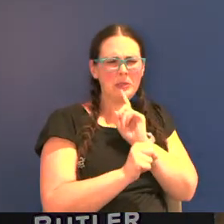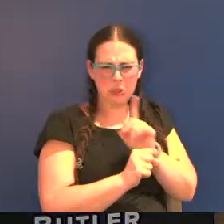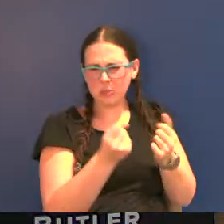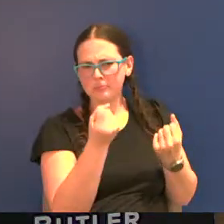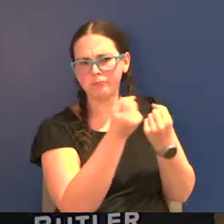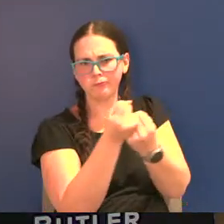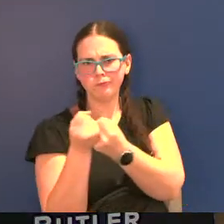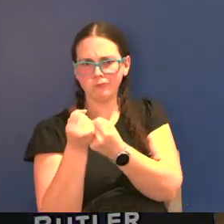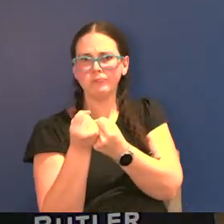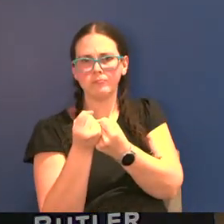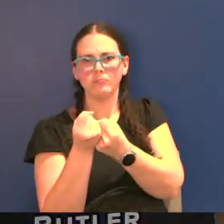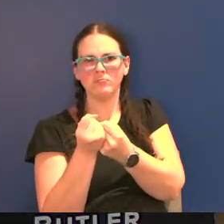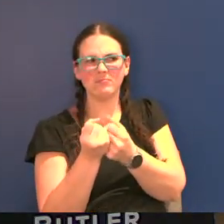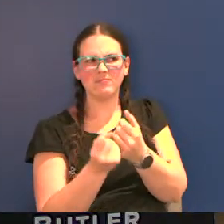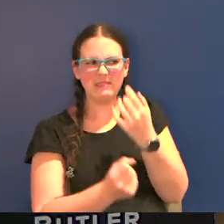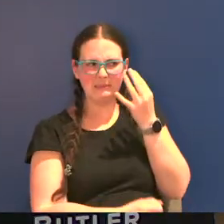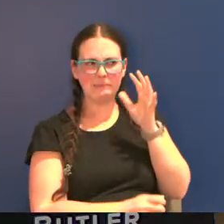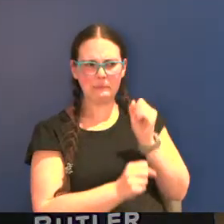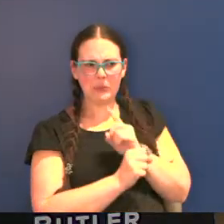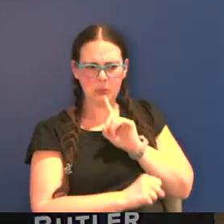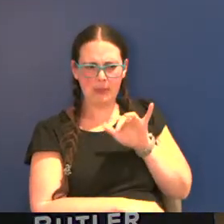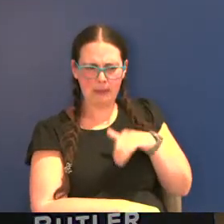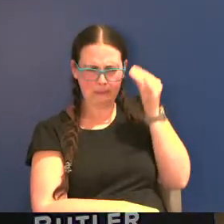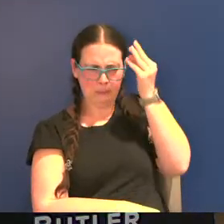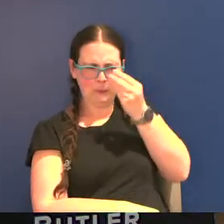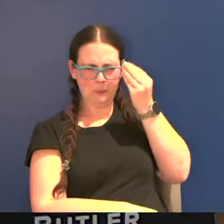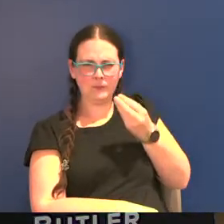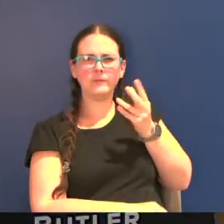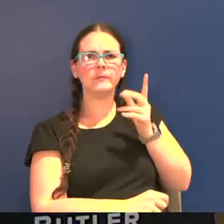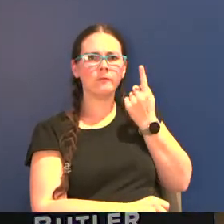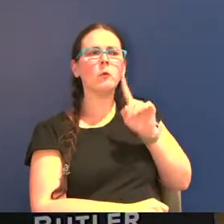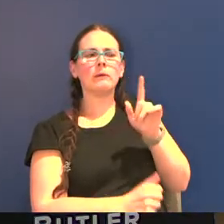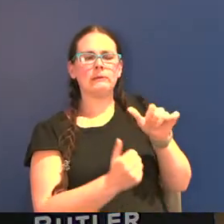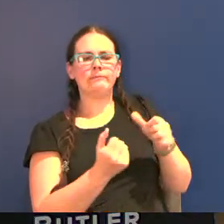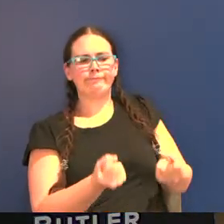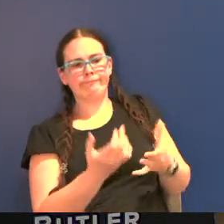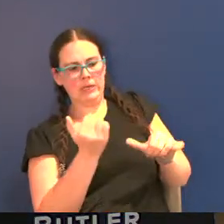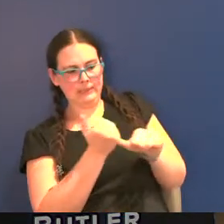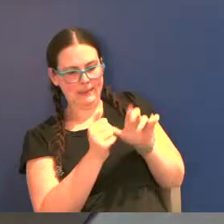into consideration with the assistant principals. Absolutely. Thank you.